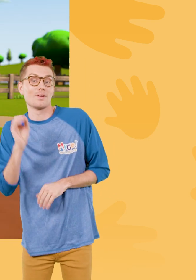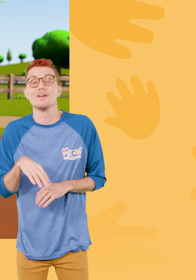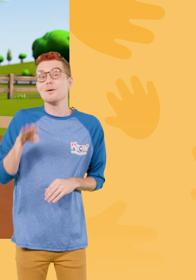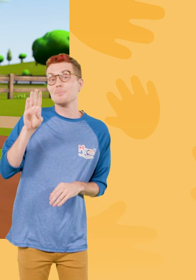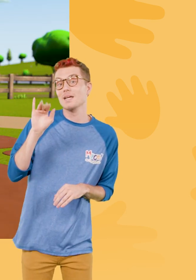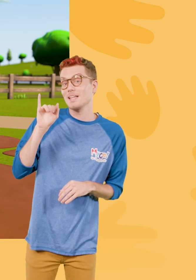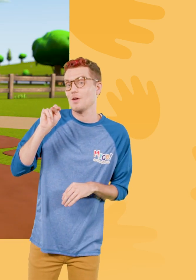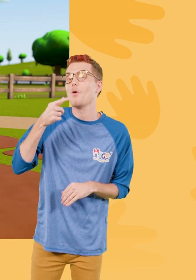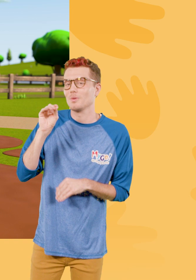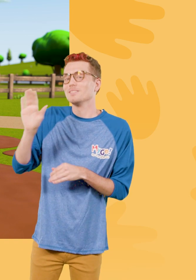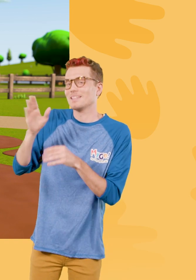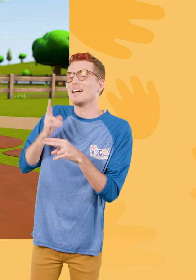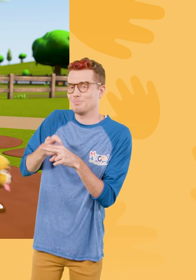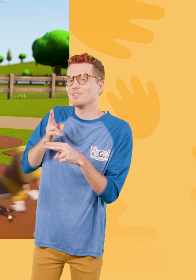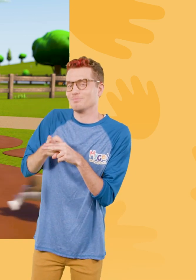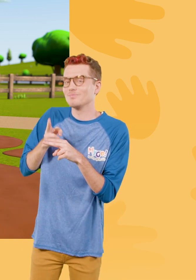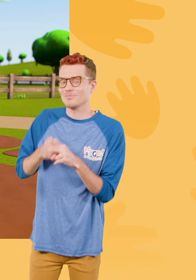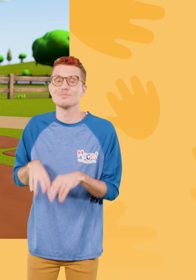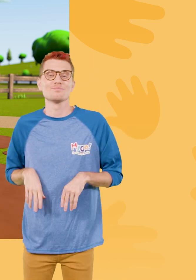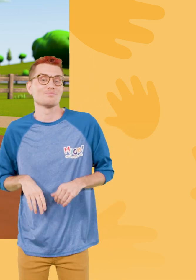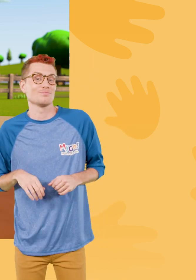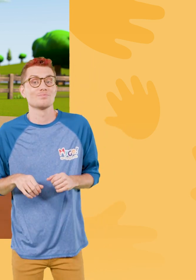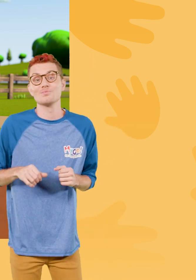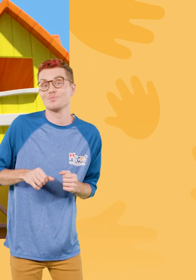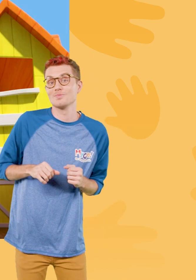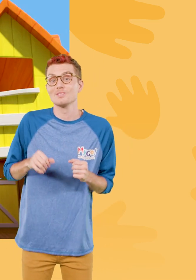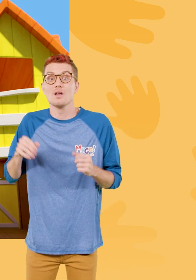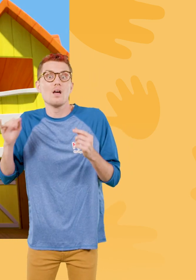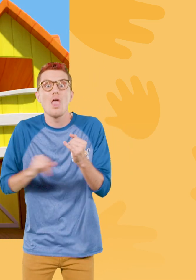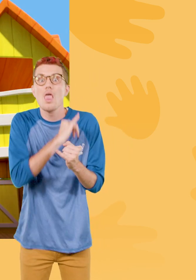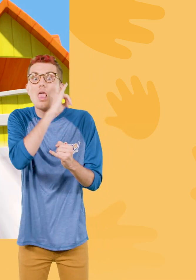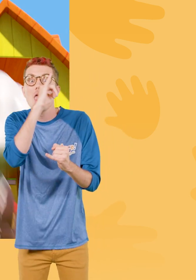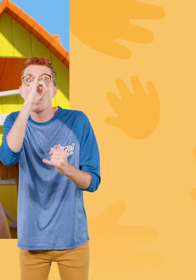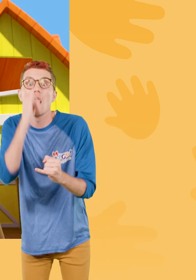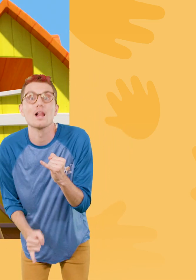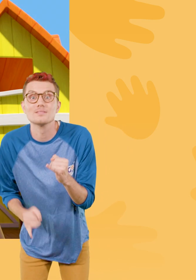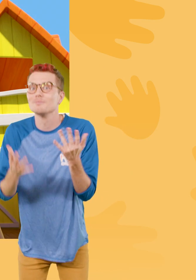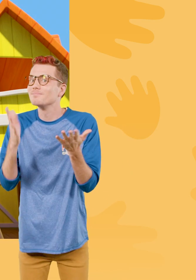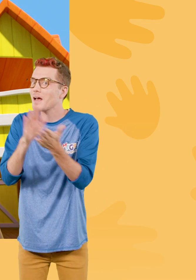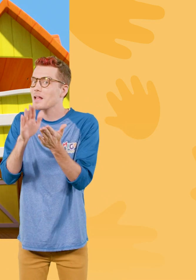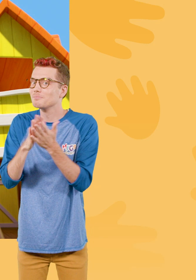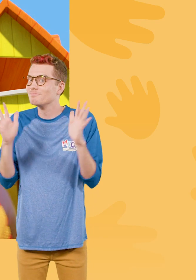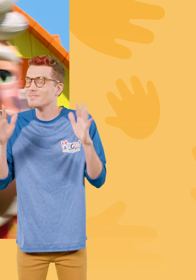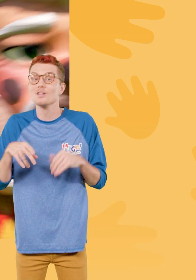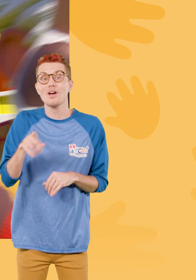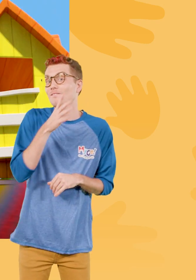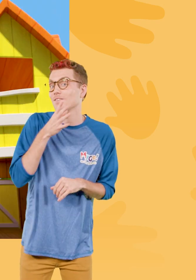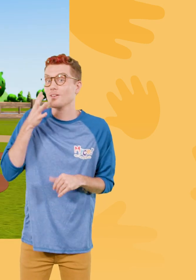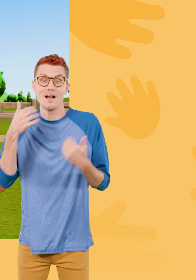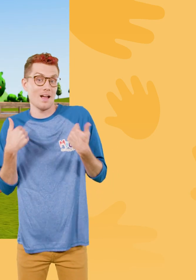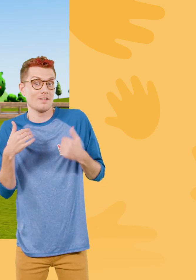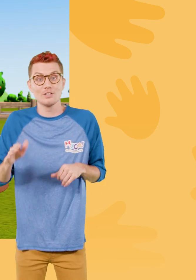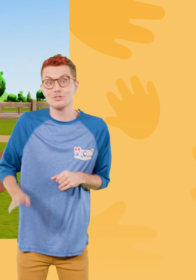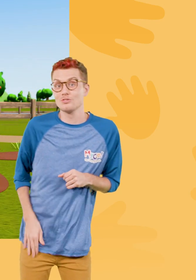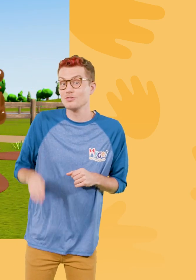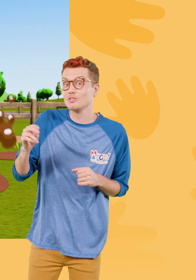O, and Bingo was his name-o. For the last one, just clap. There